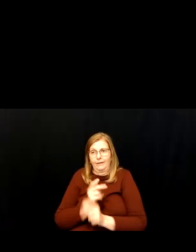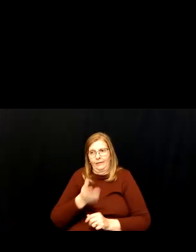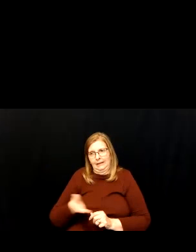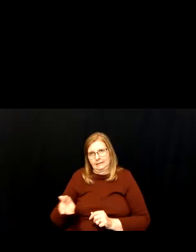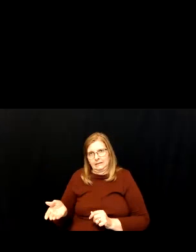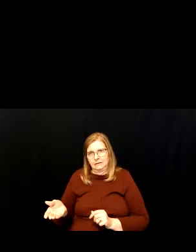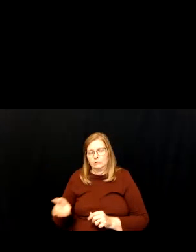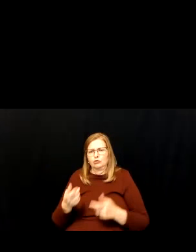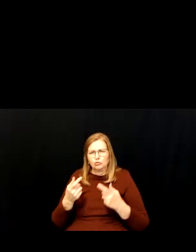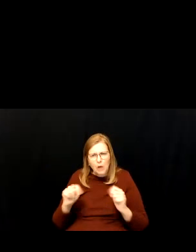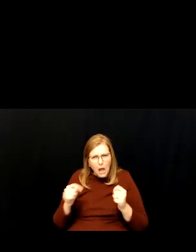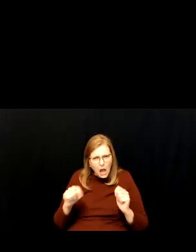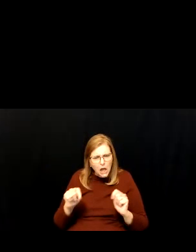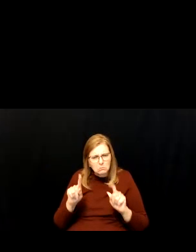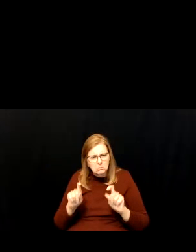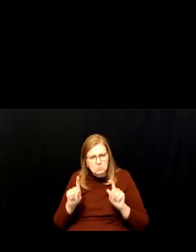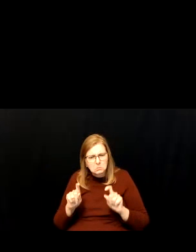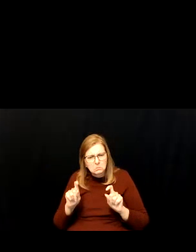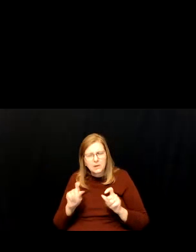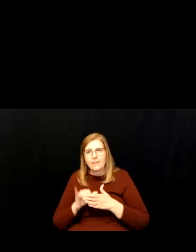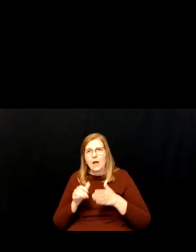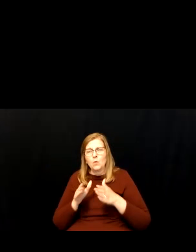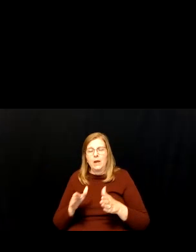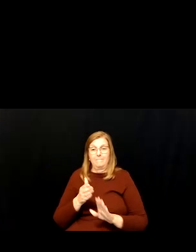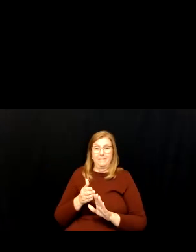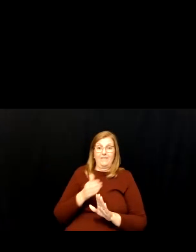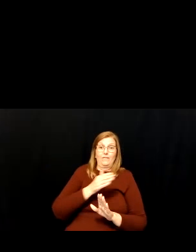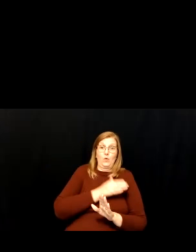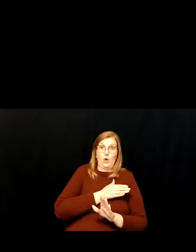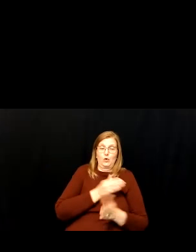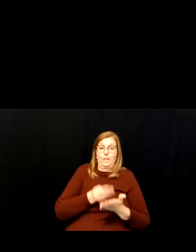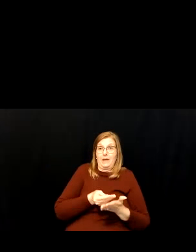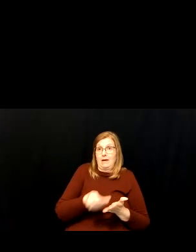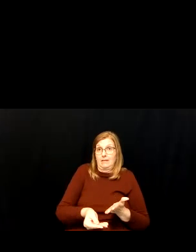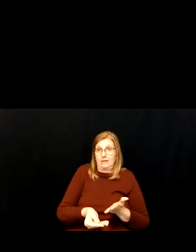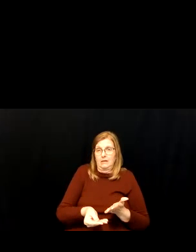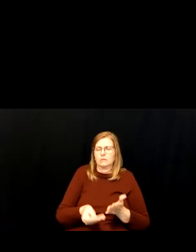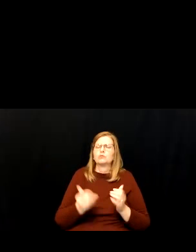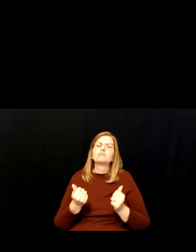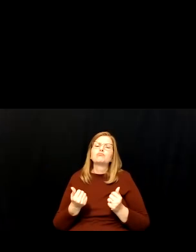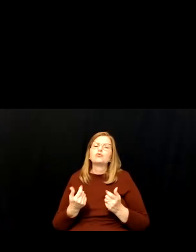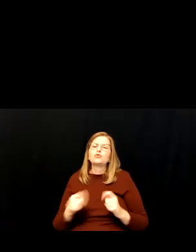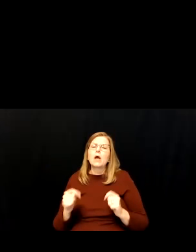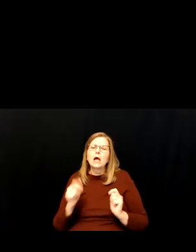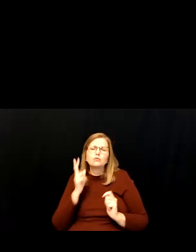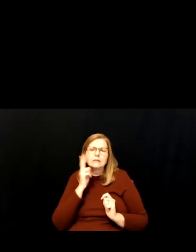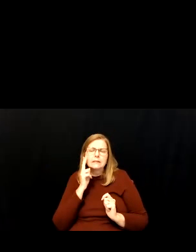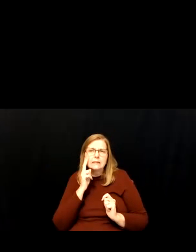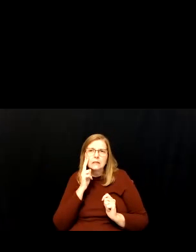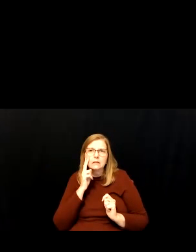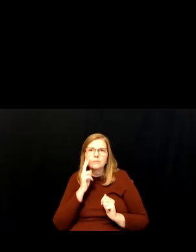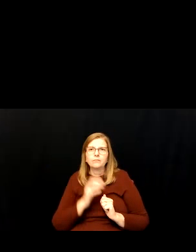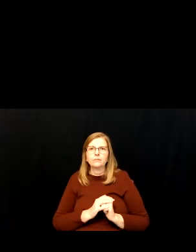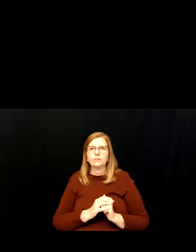and trial it so that way, you know, before you buy it, you can trial it to see. M is how